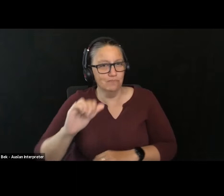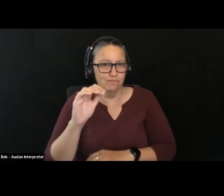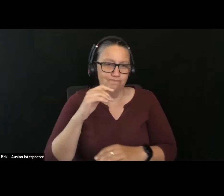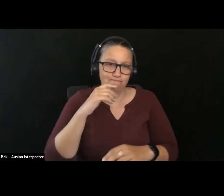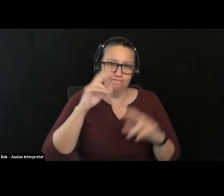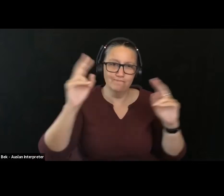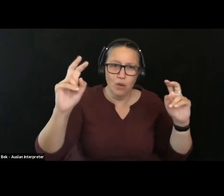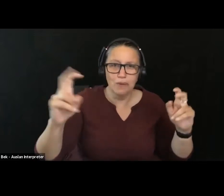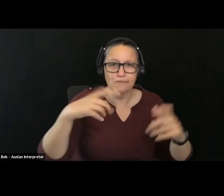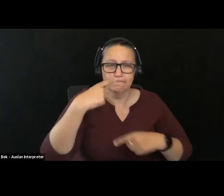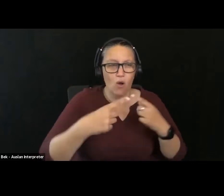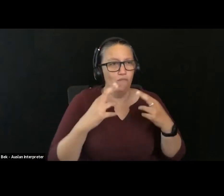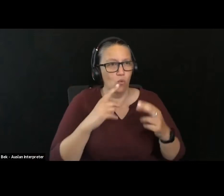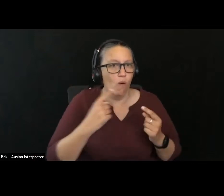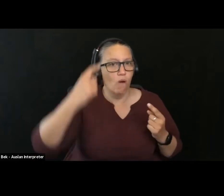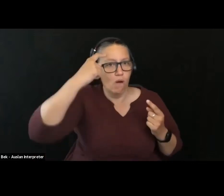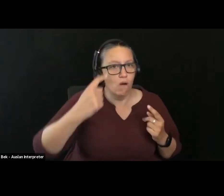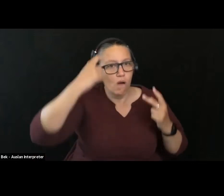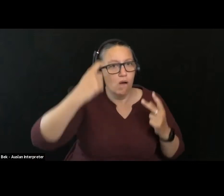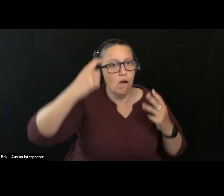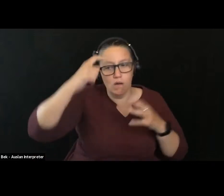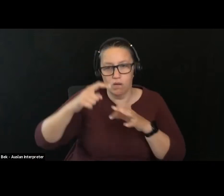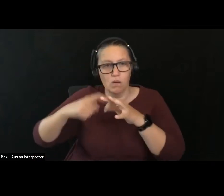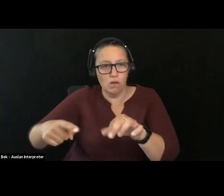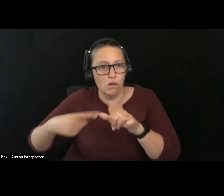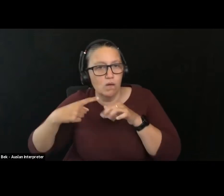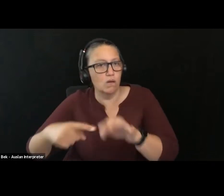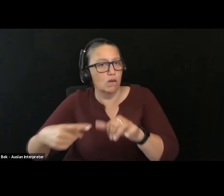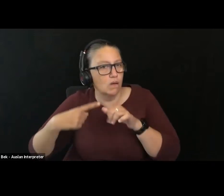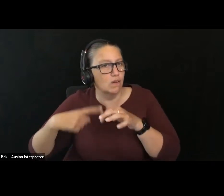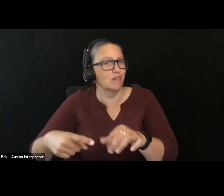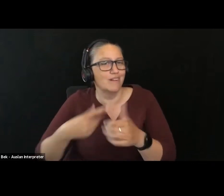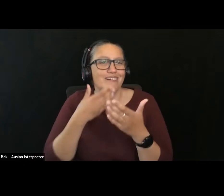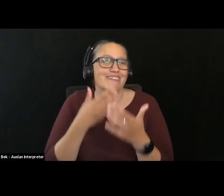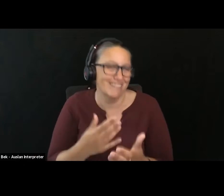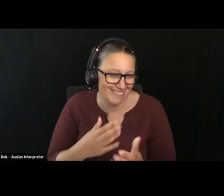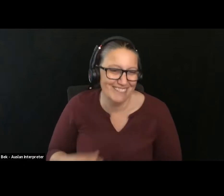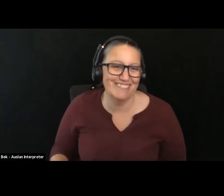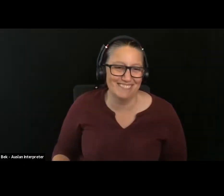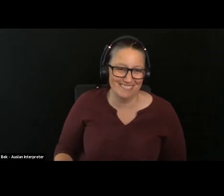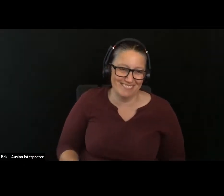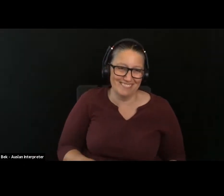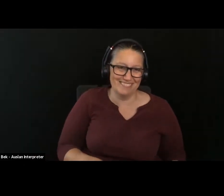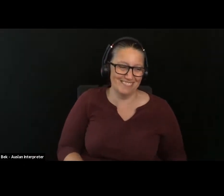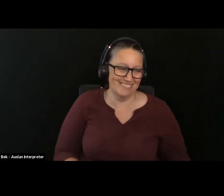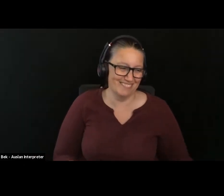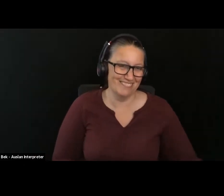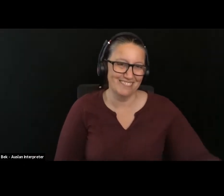you will be prompting questions in the Q&A function on Zoom. Thank you very much for your help with that.